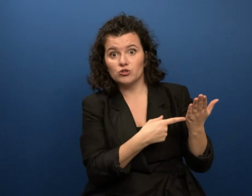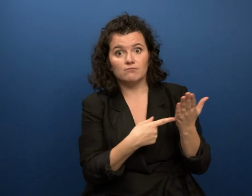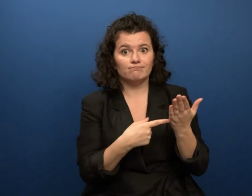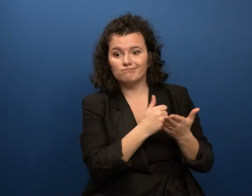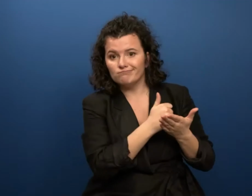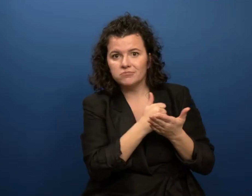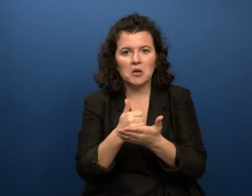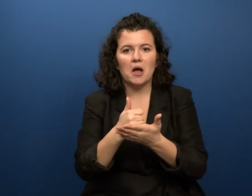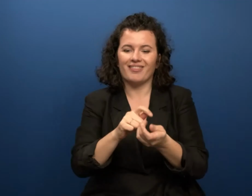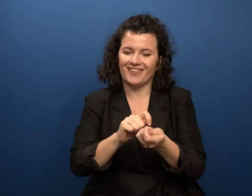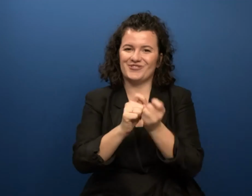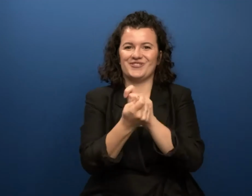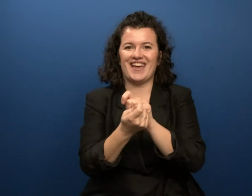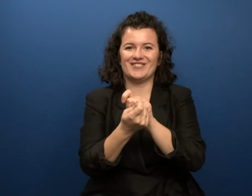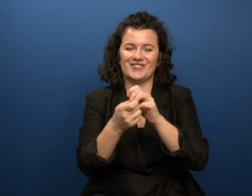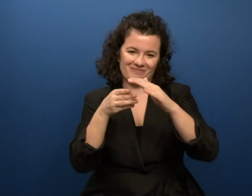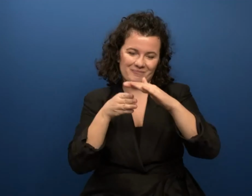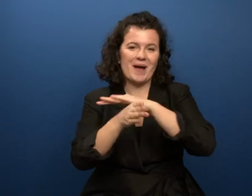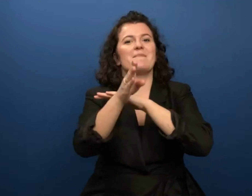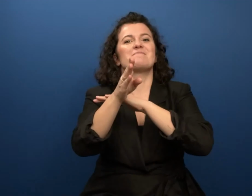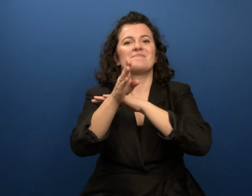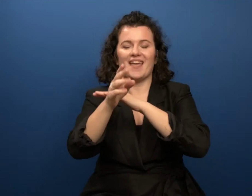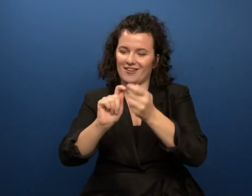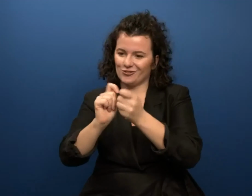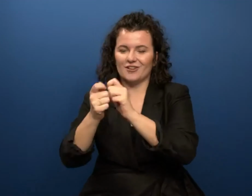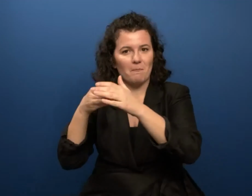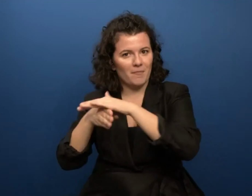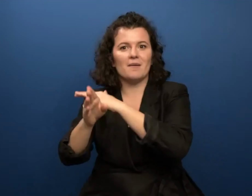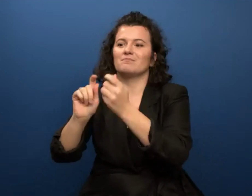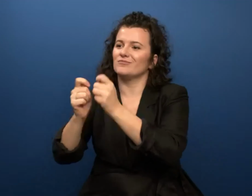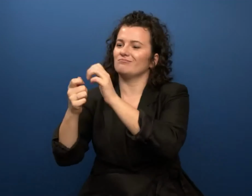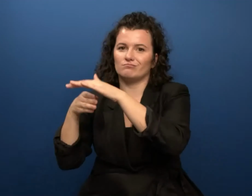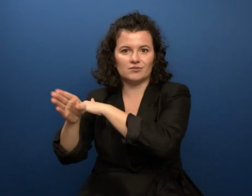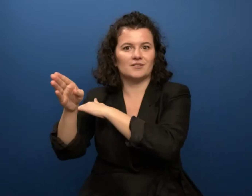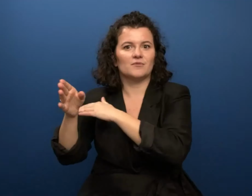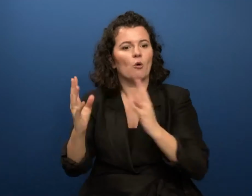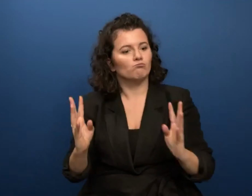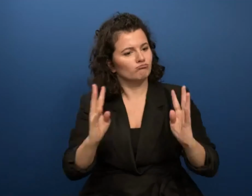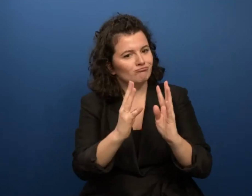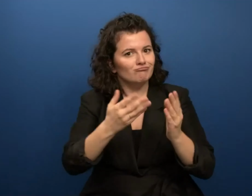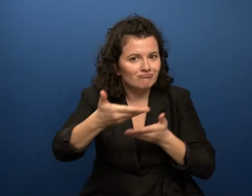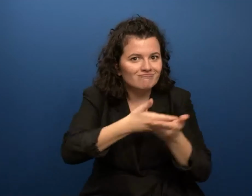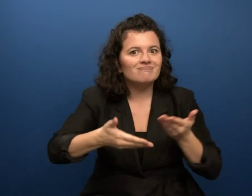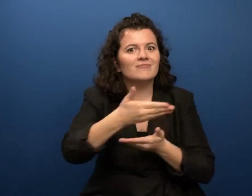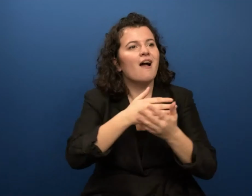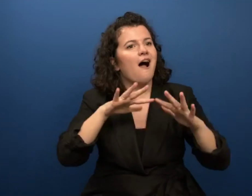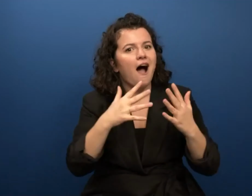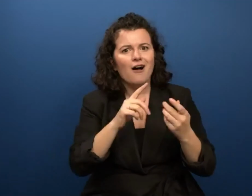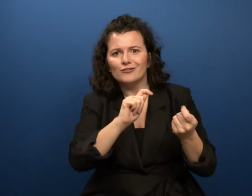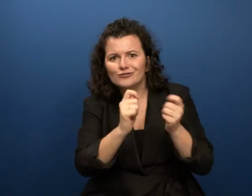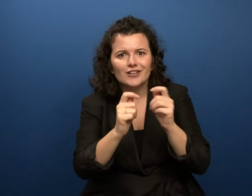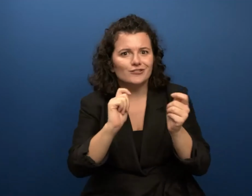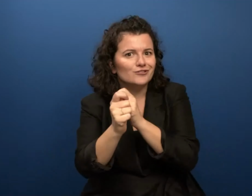ideas and shaping those new ideas will really go towards meeting our needs. Thank you so